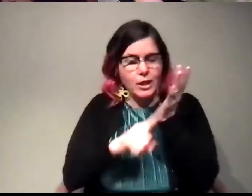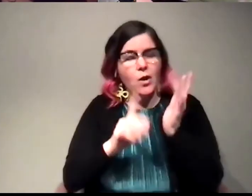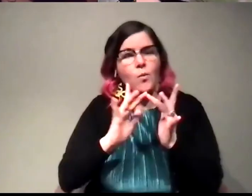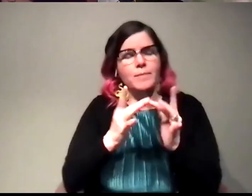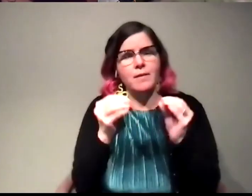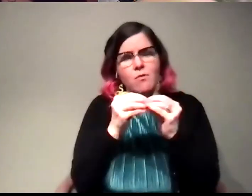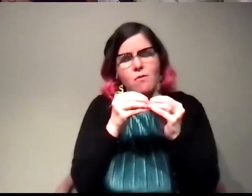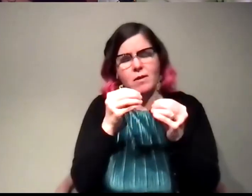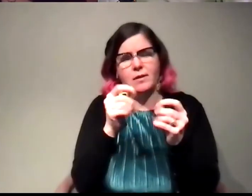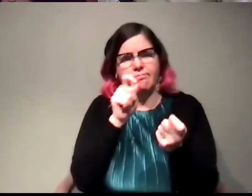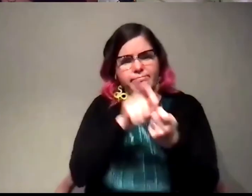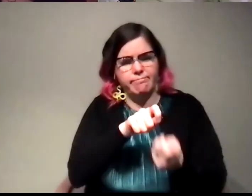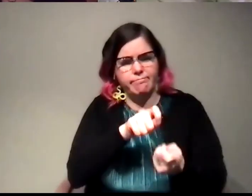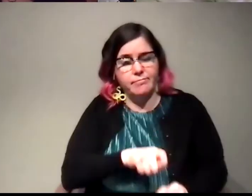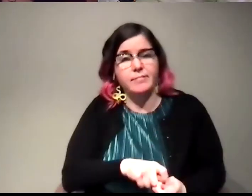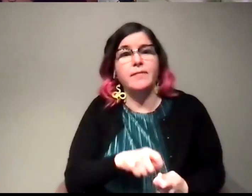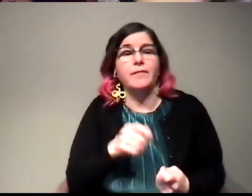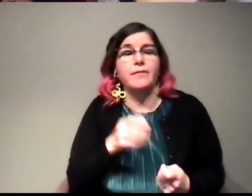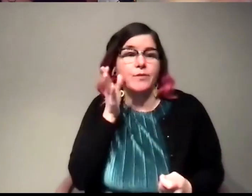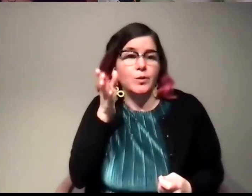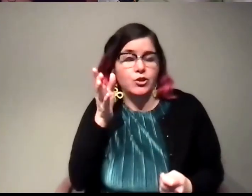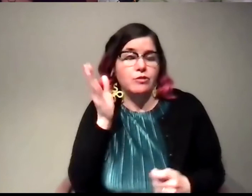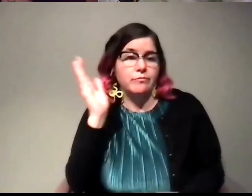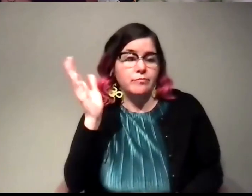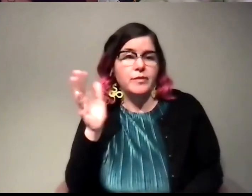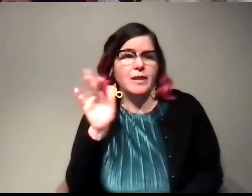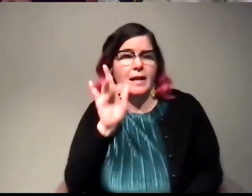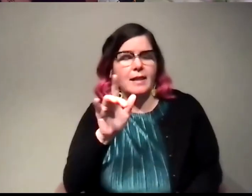more details on future sessions, that you can click the events